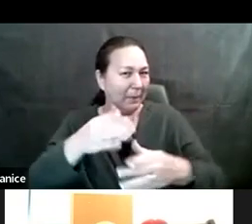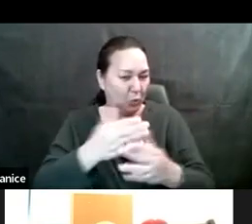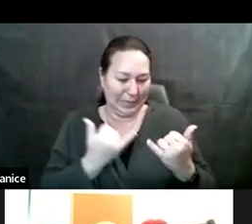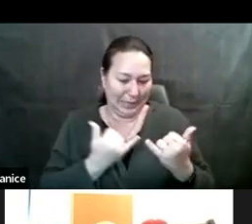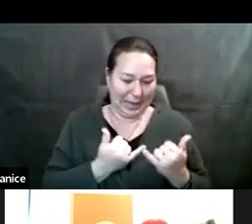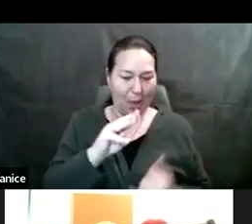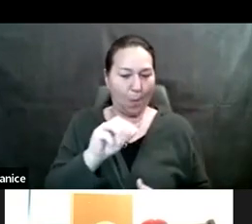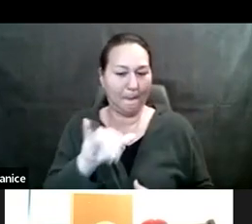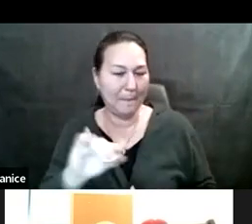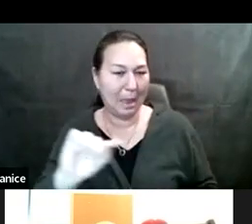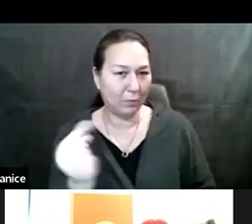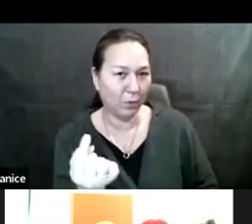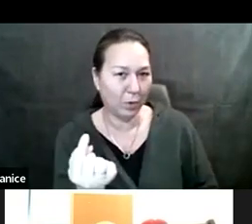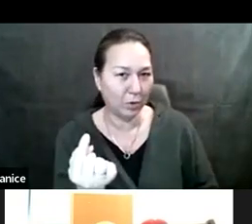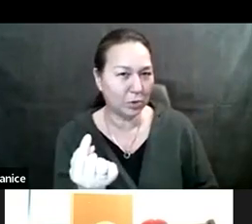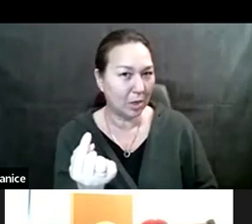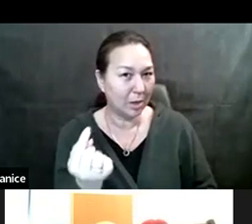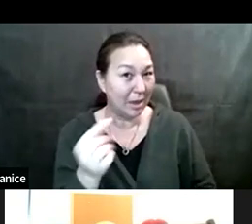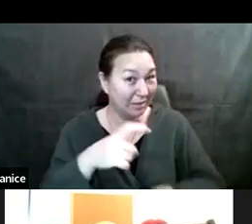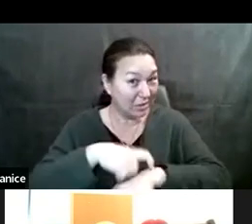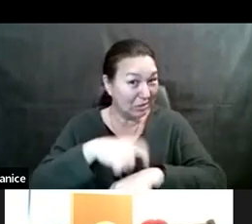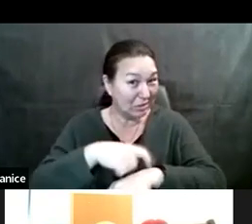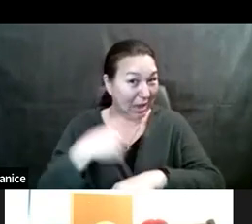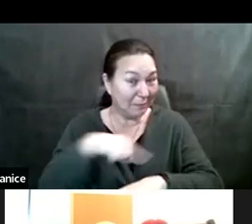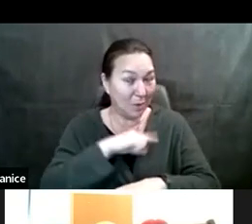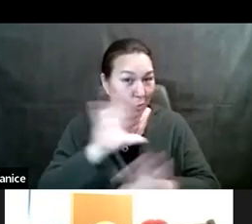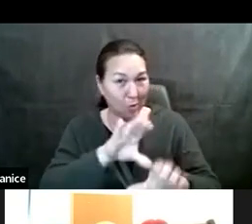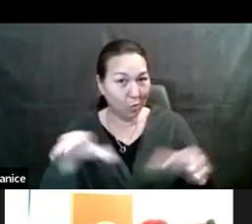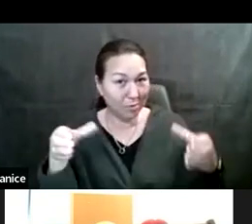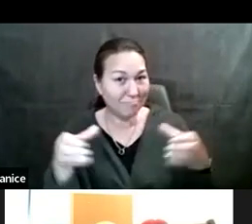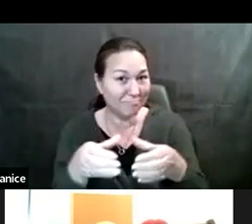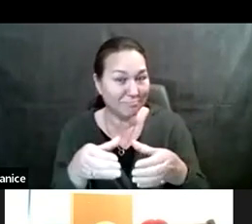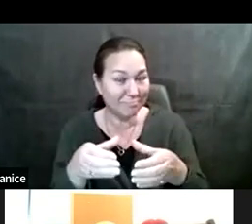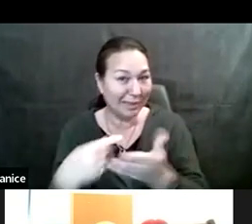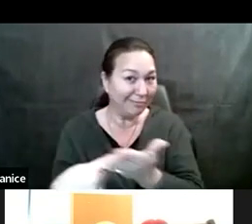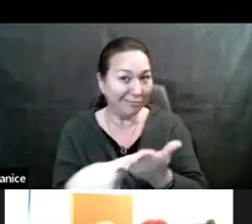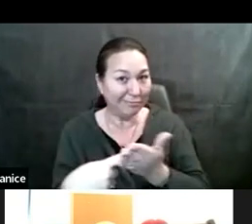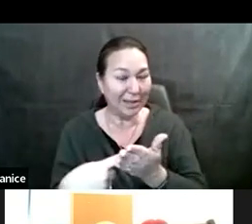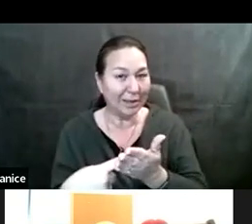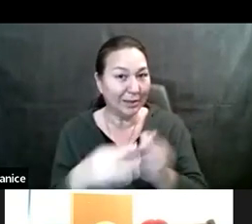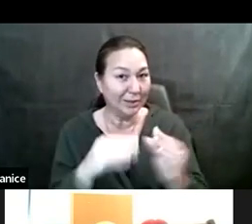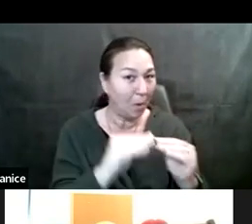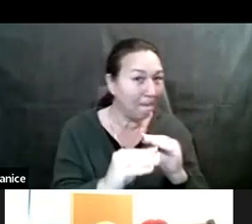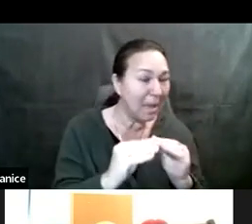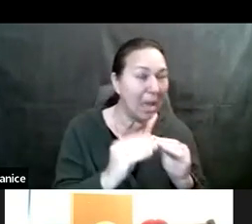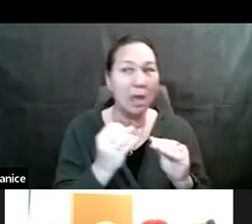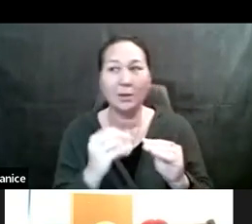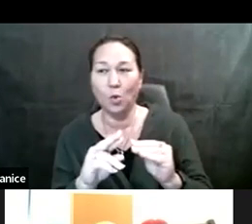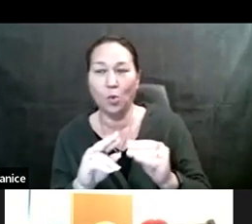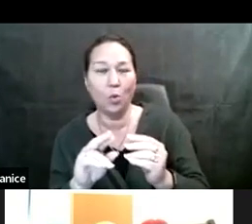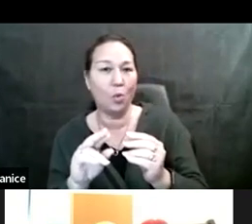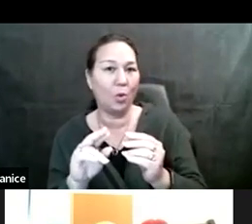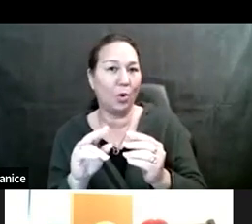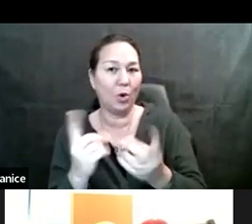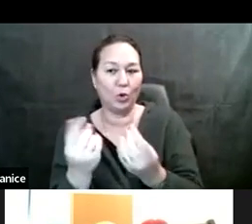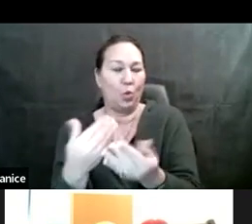a time period where we can actually meet and then either amend or do whatever we need to the budget to reach an